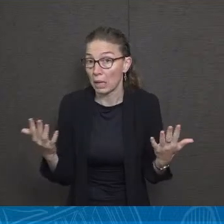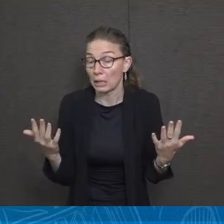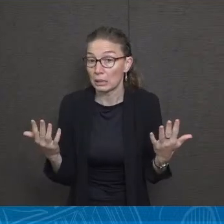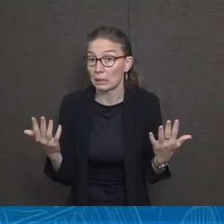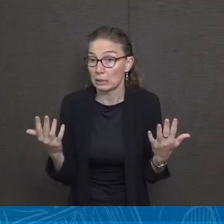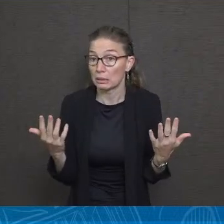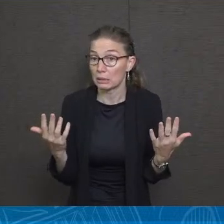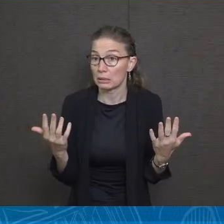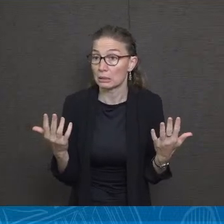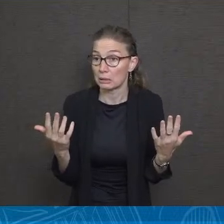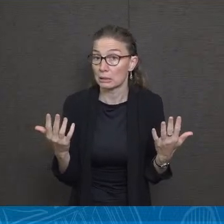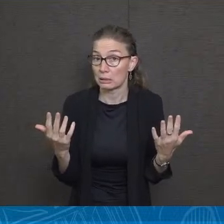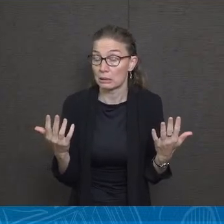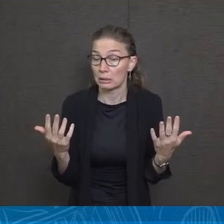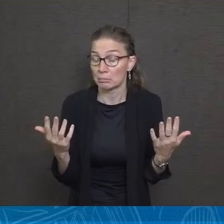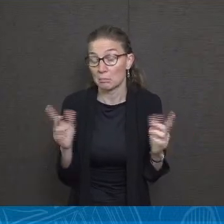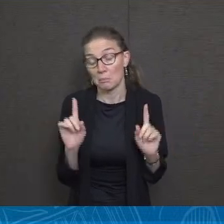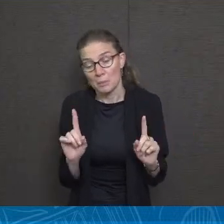analyze law.